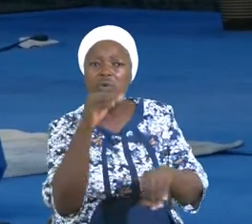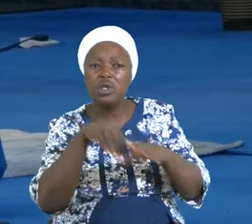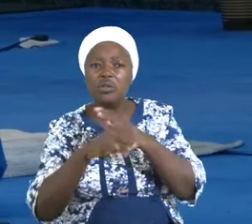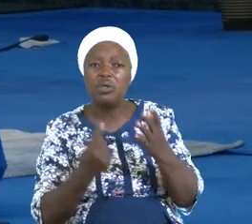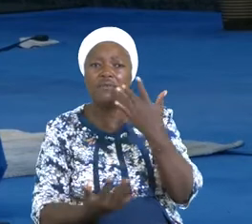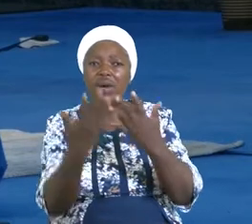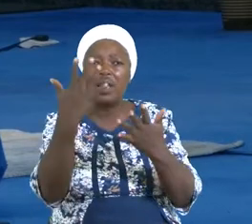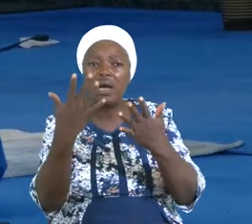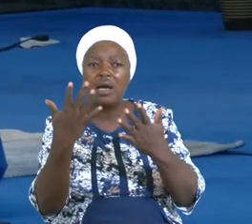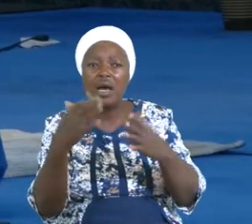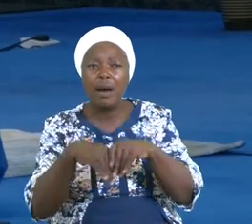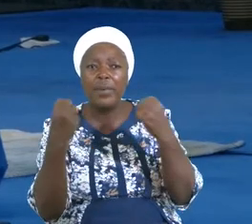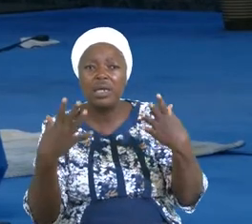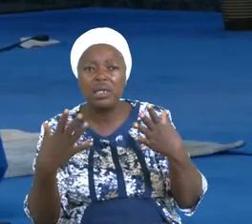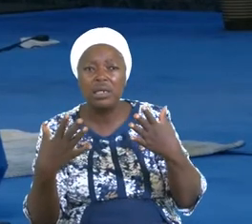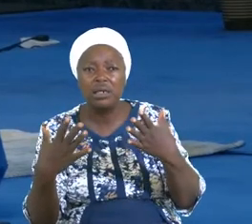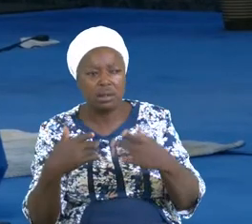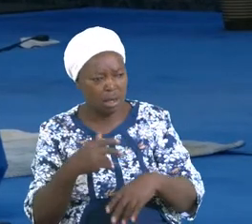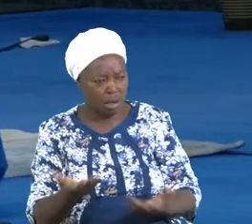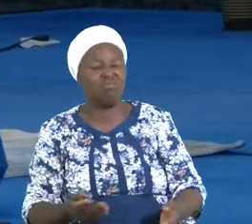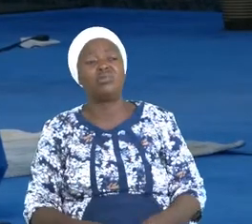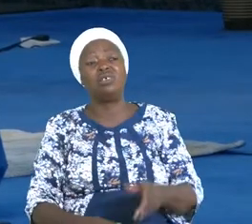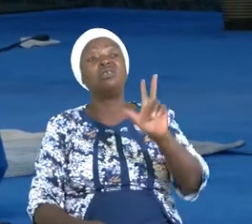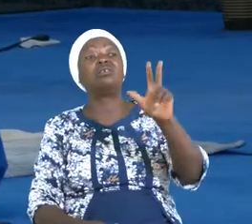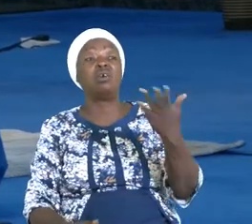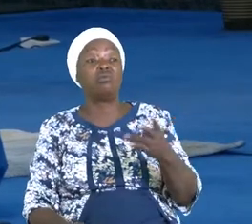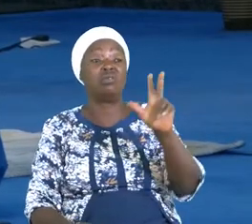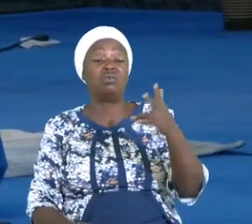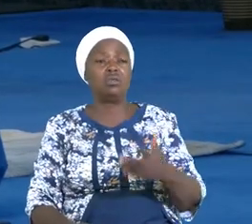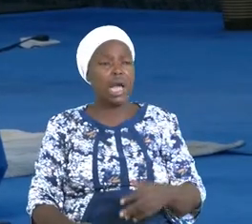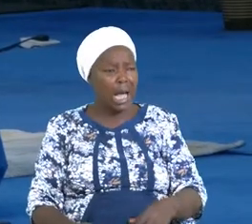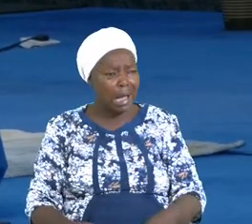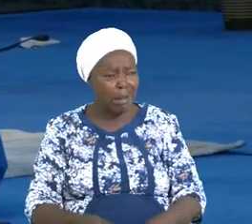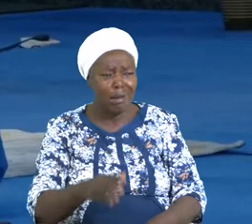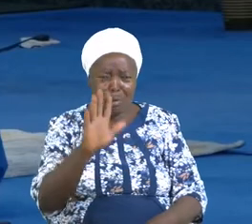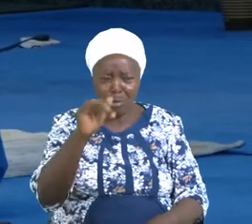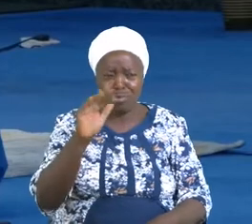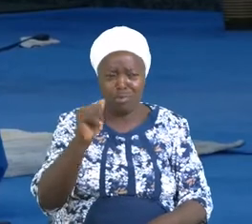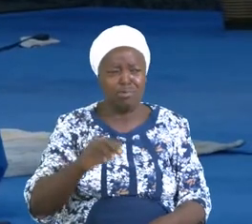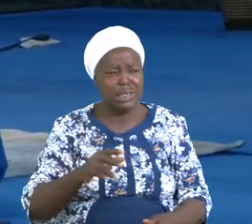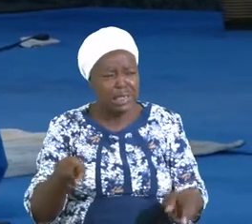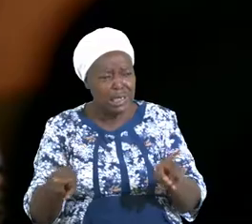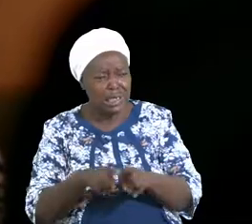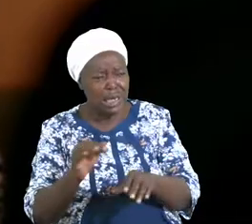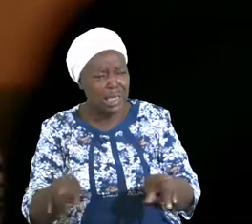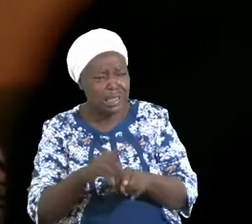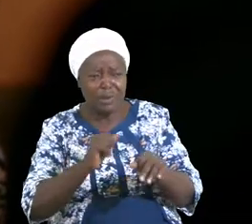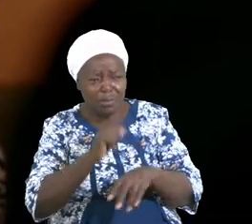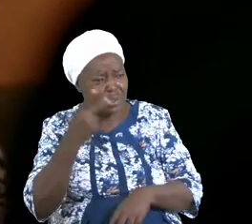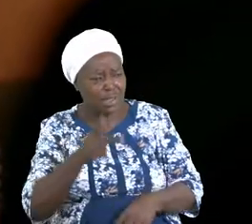the furnace? They said 3. He said, am I seeing right? Come. You have good eyesight, come and help me see.